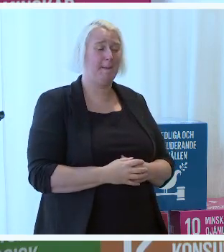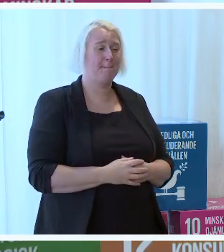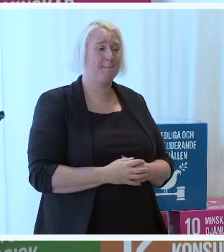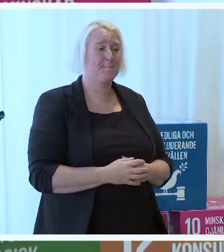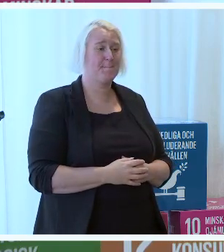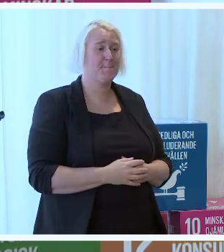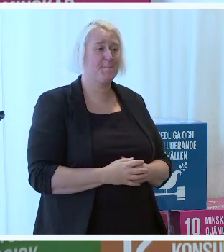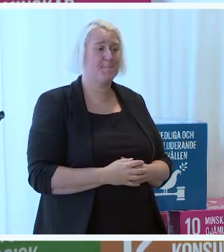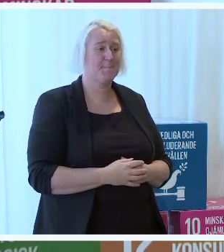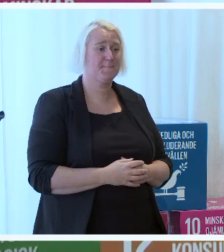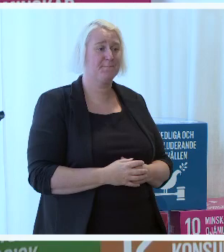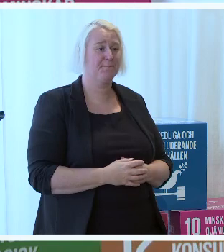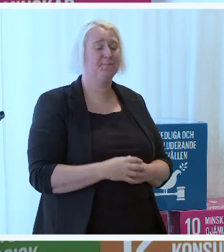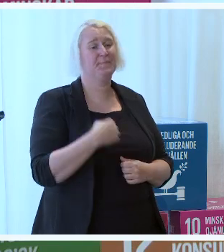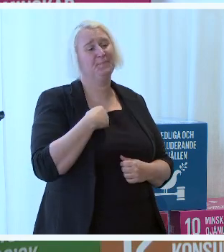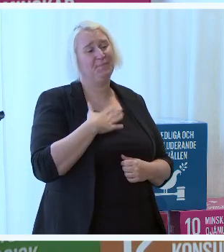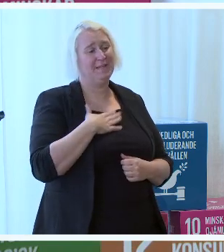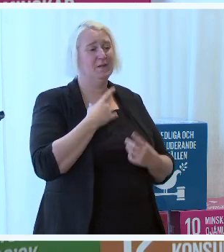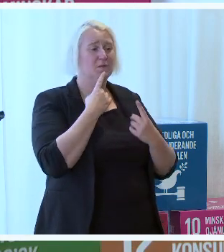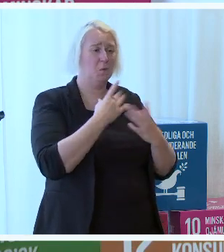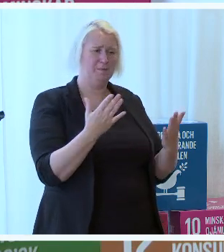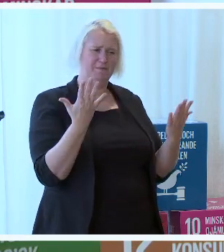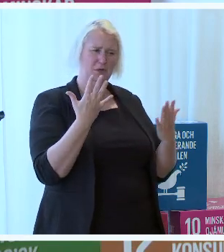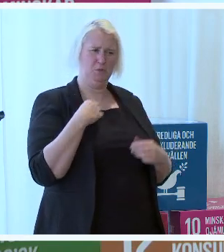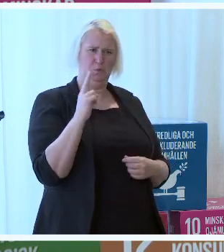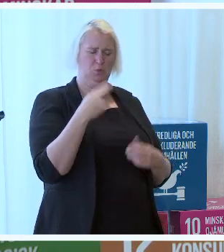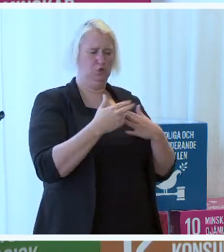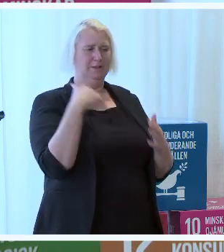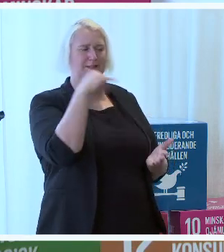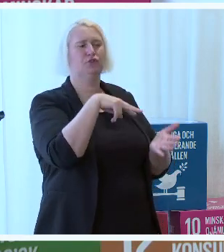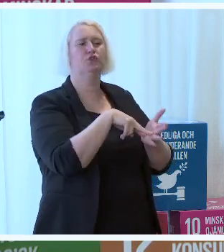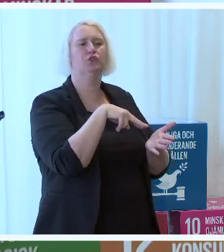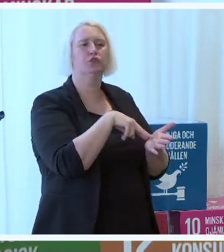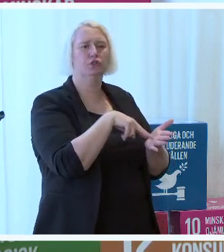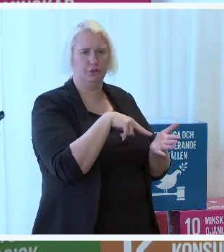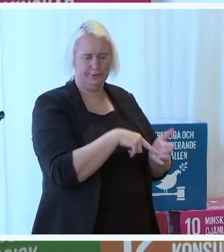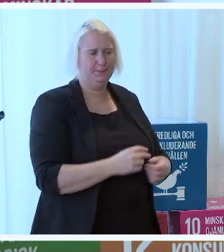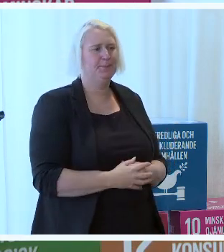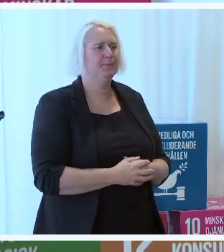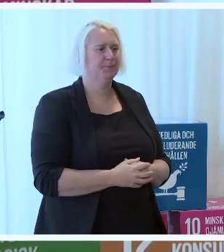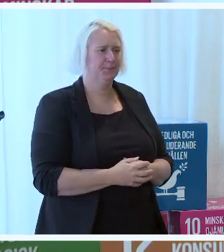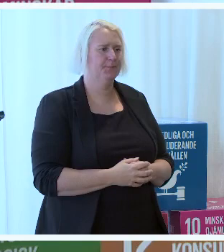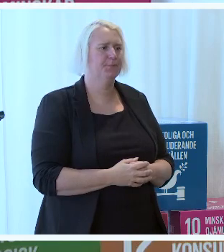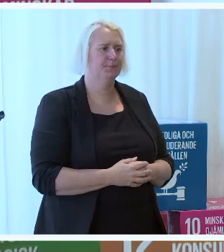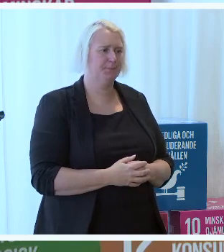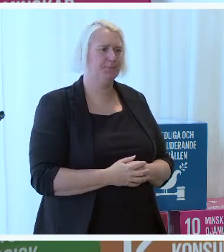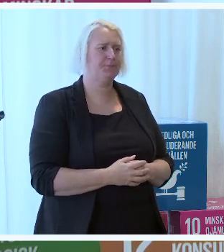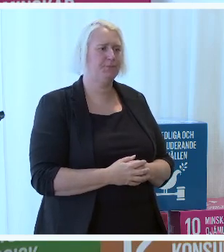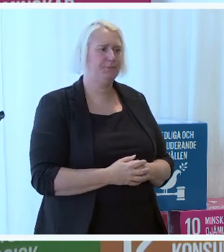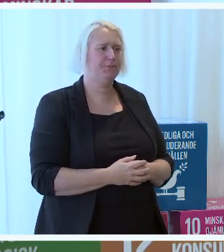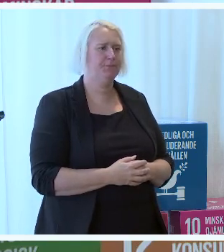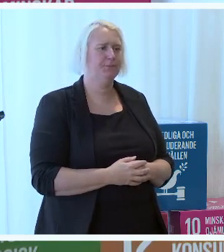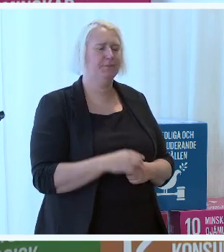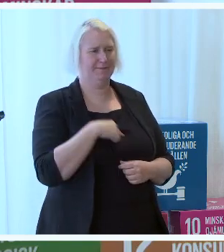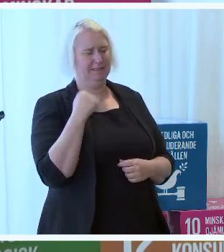want to mention what we do in Syria briefly. In Syria, we work with hospitals, as maybe